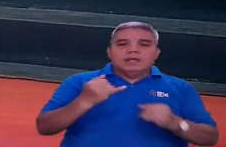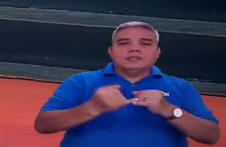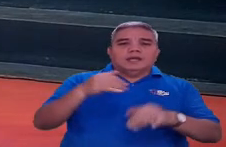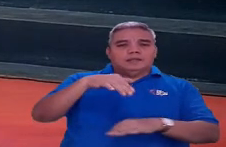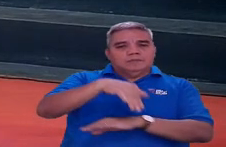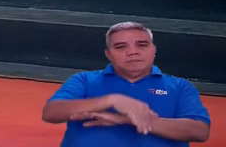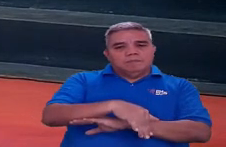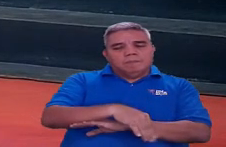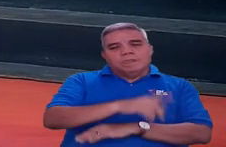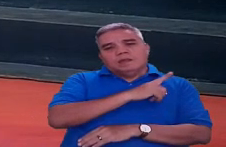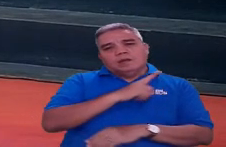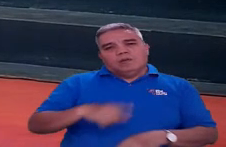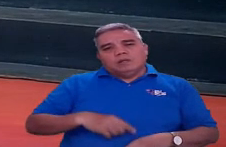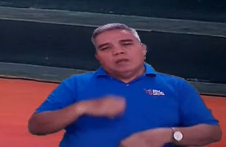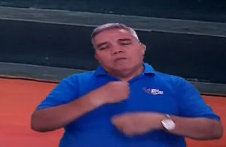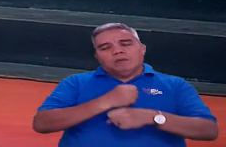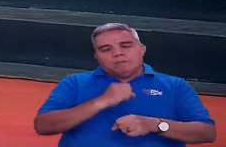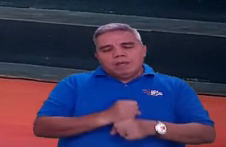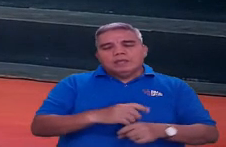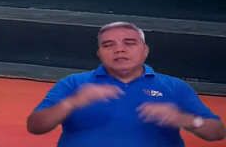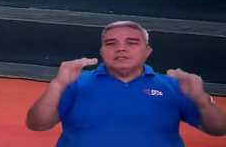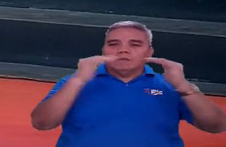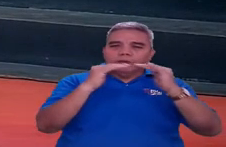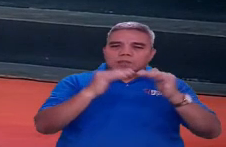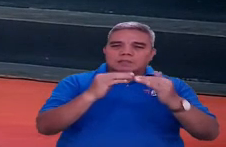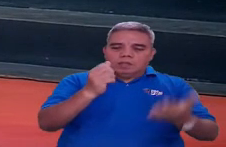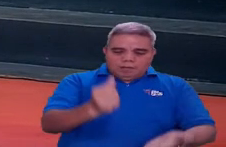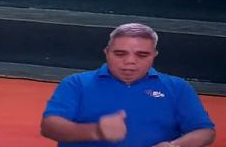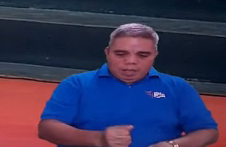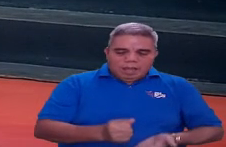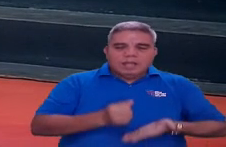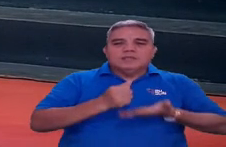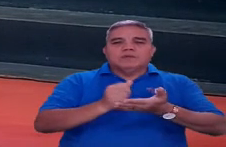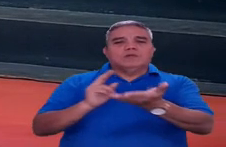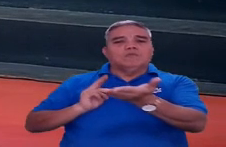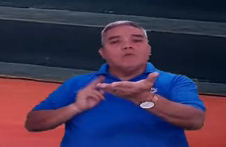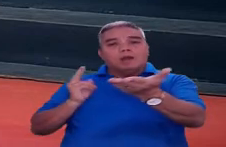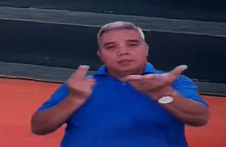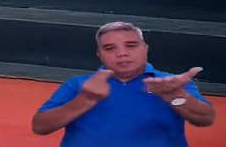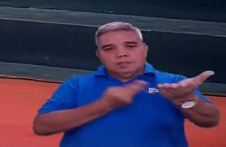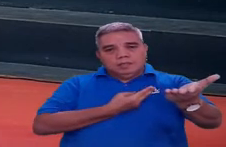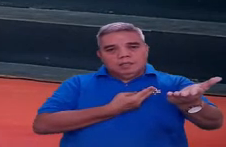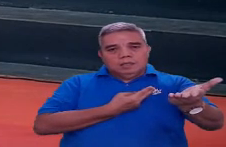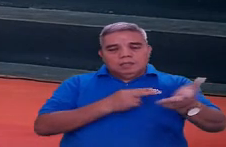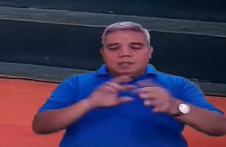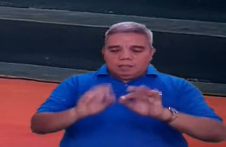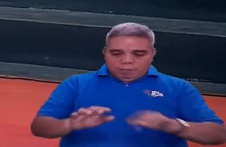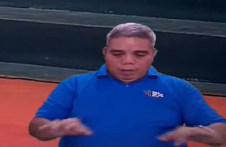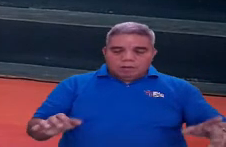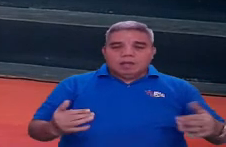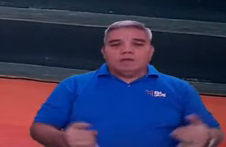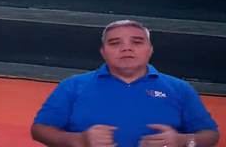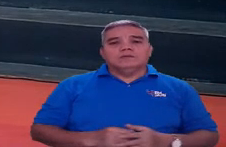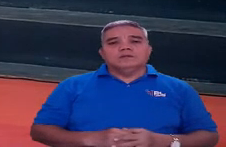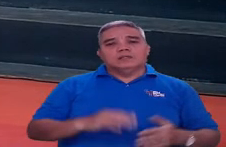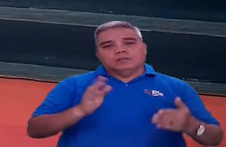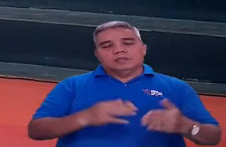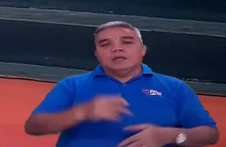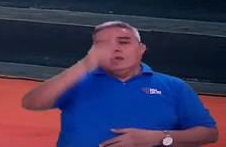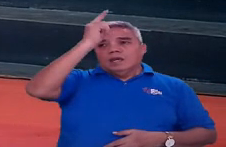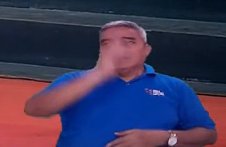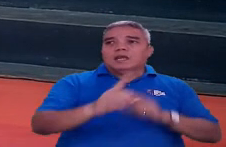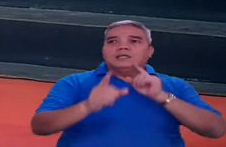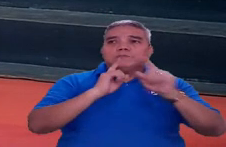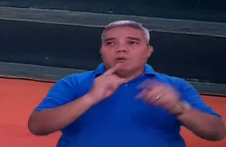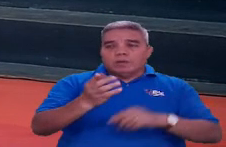night, that we make this conference a henceforth conference for us. The piano plays softly. As God